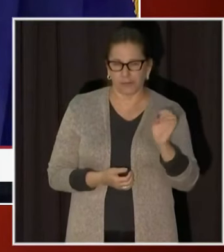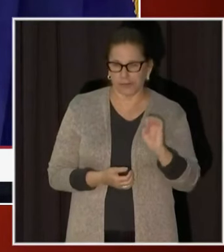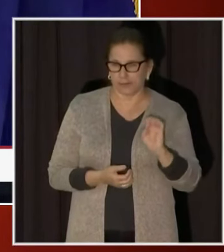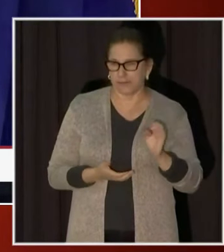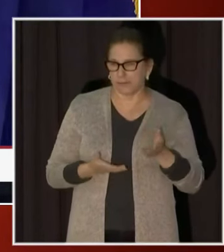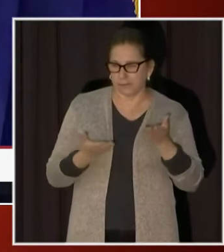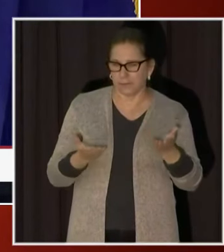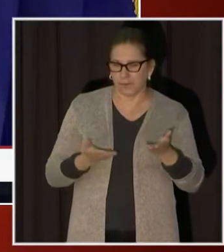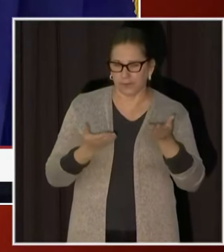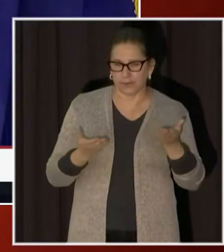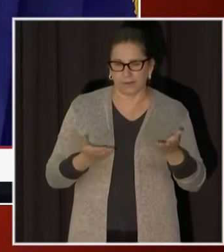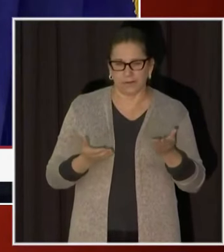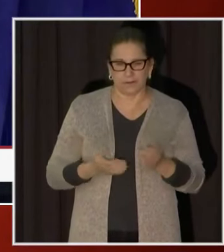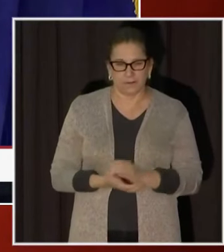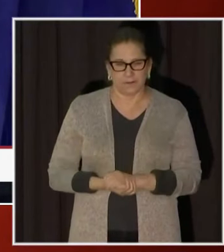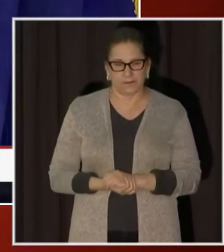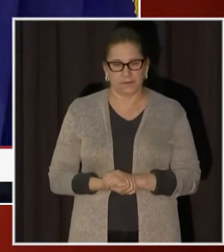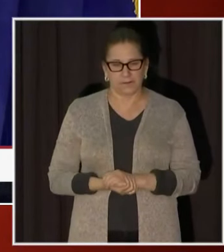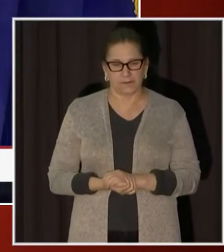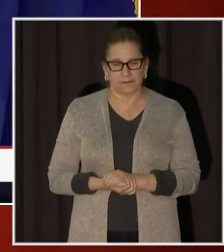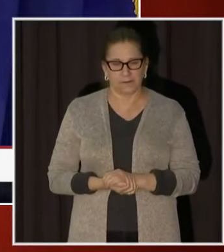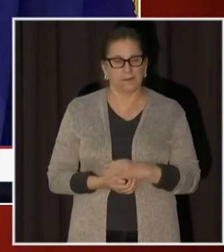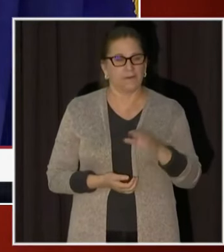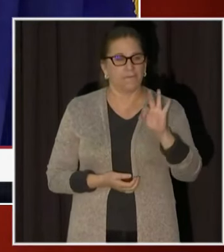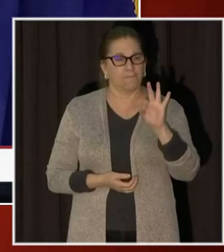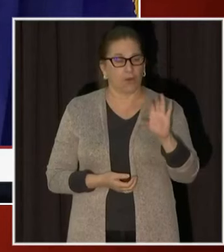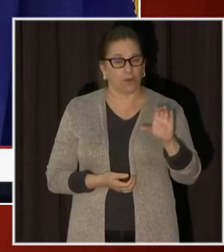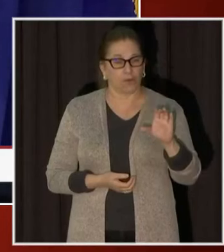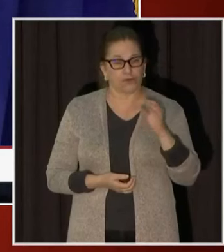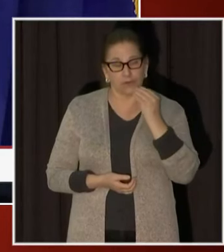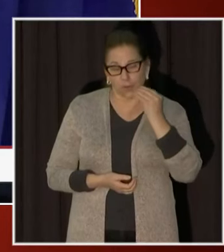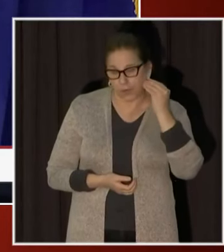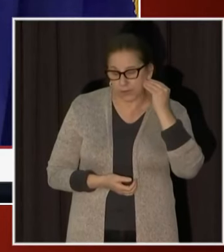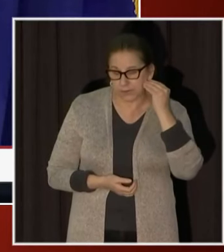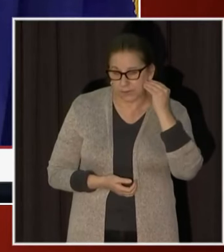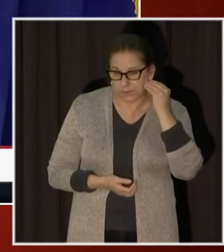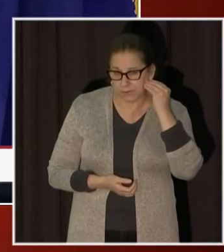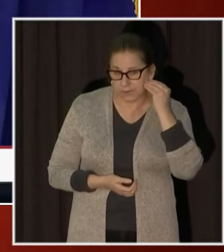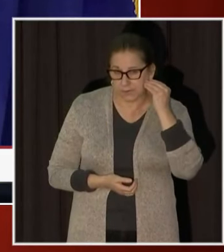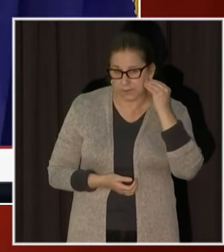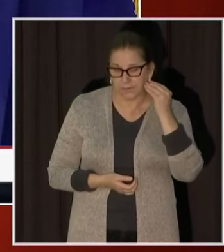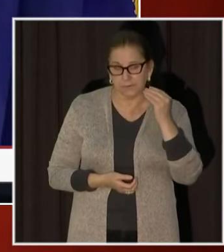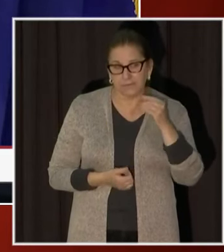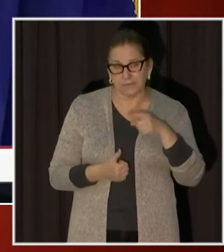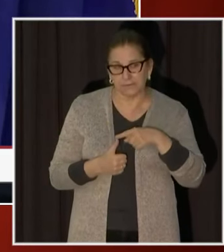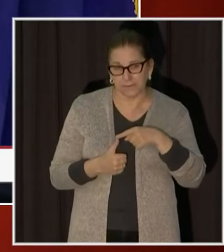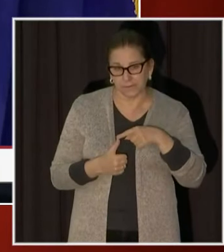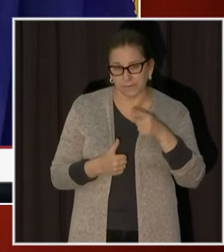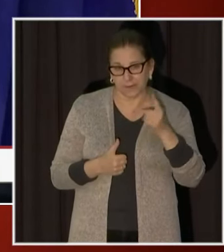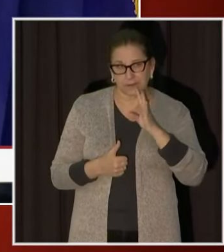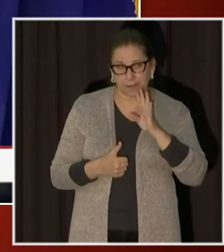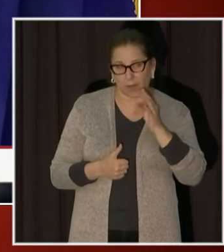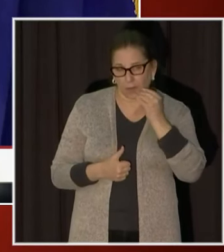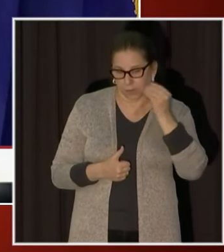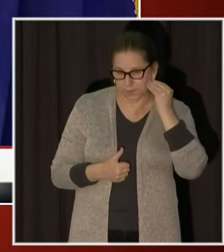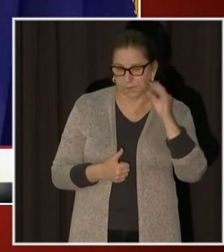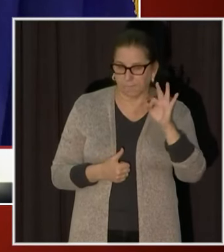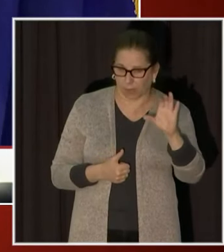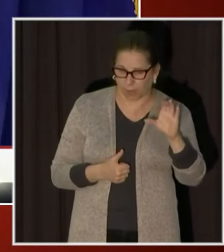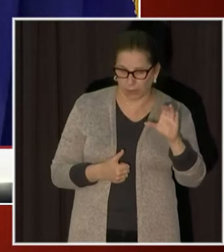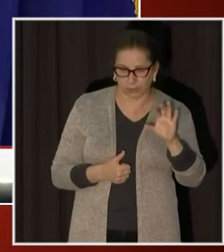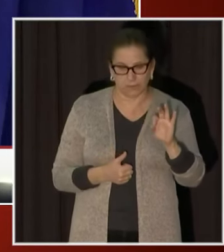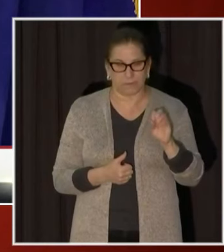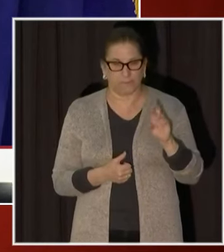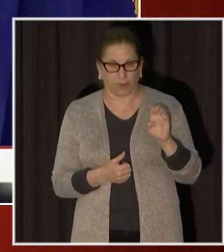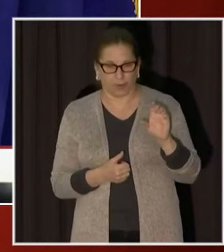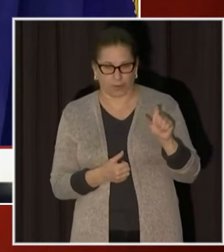moratorium introduced by Councilmember Nadeau, an eviction prohibition bill introduced by Councilmember Trayon White,